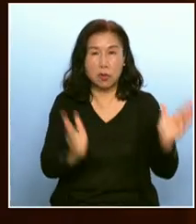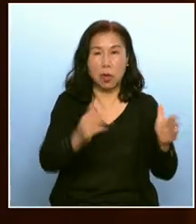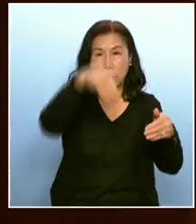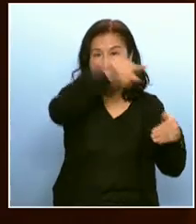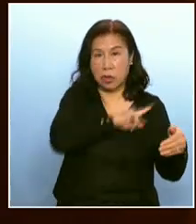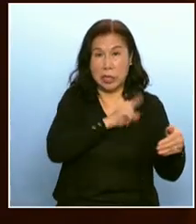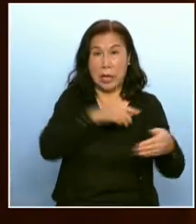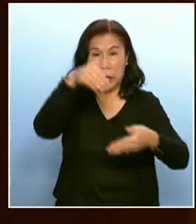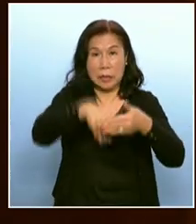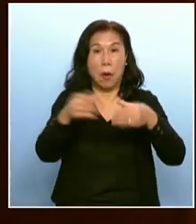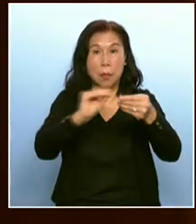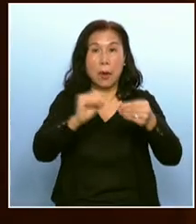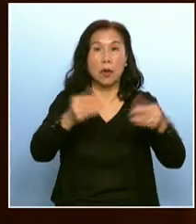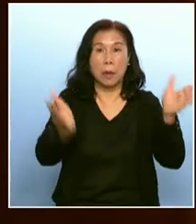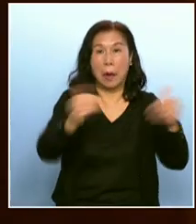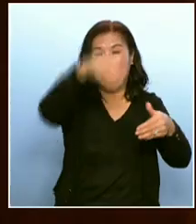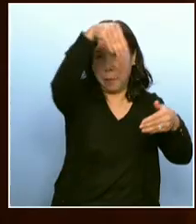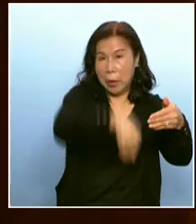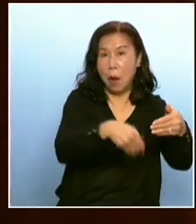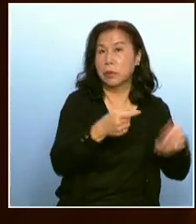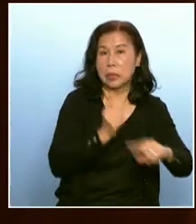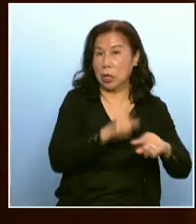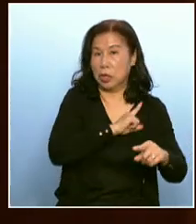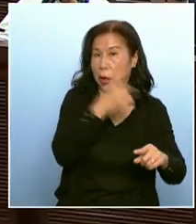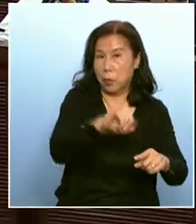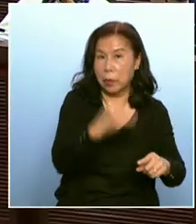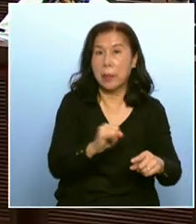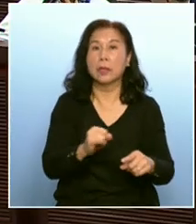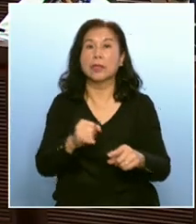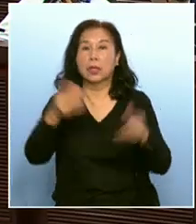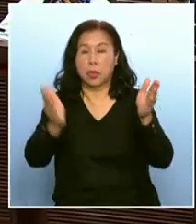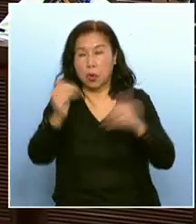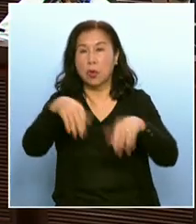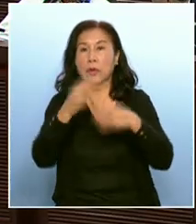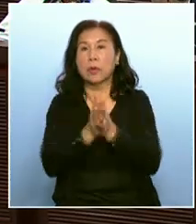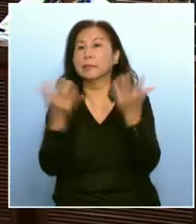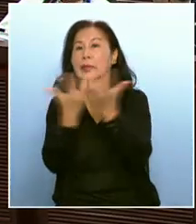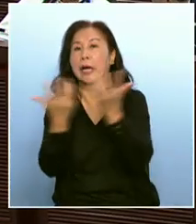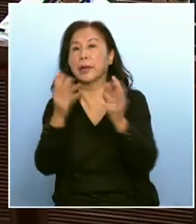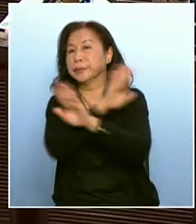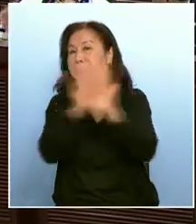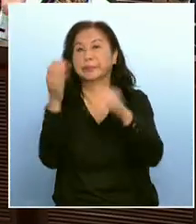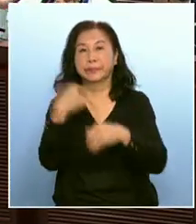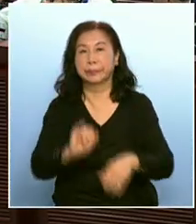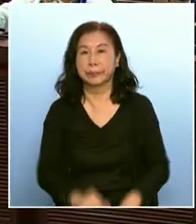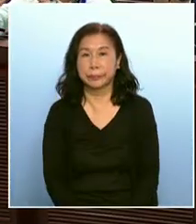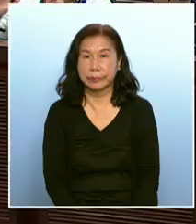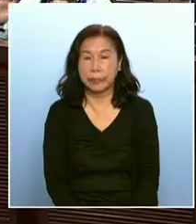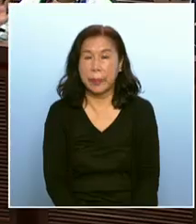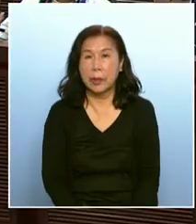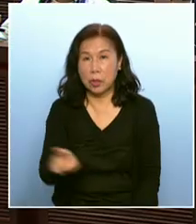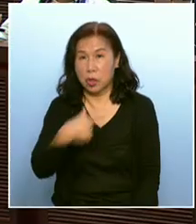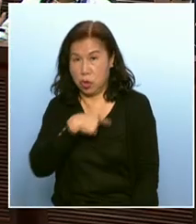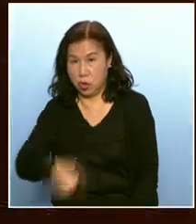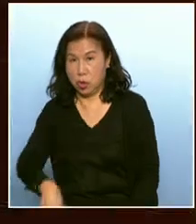If a member is not present or cannot put the ballot paper into the ballot box himself, we would not